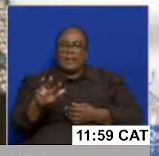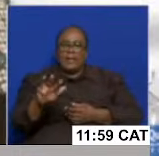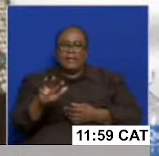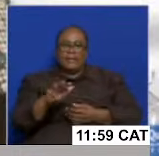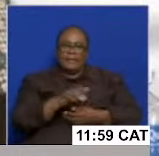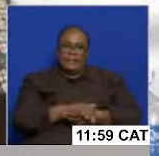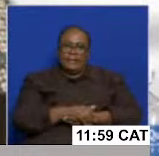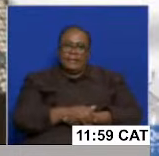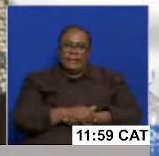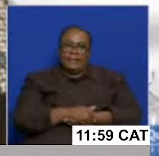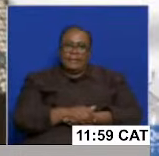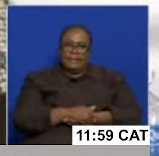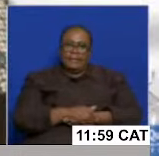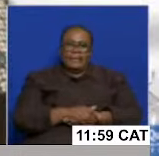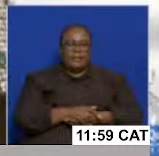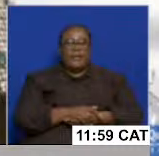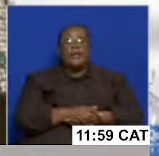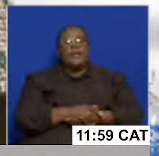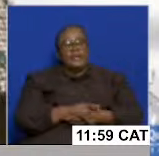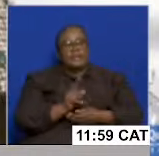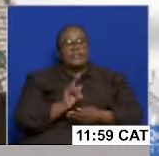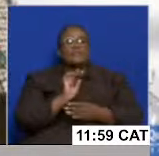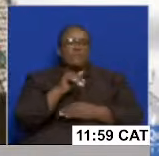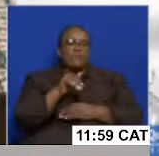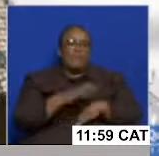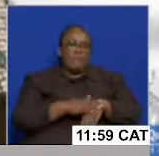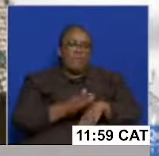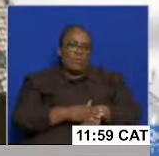generous. It's more, to the tune of 15 million.